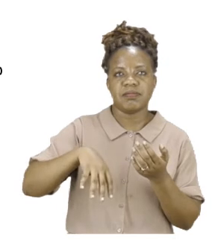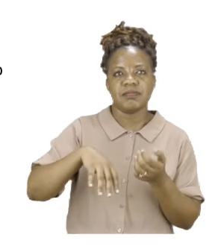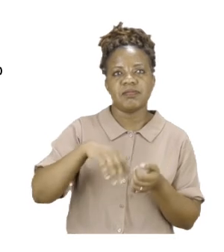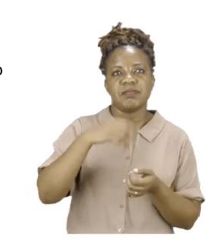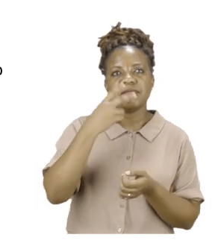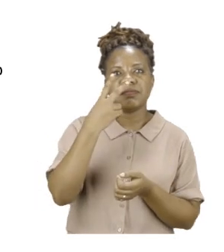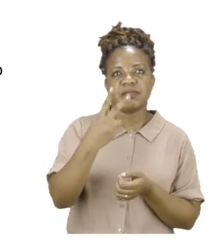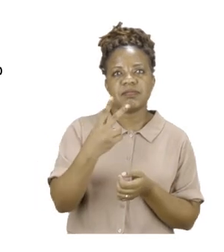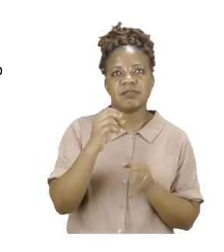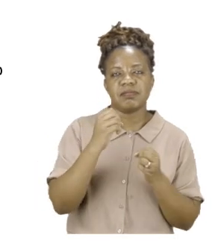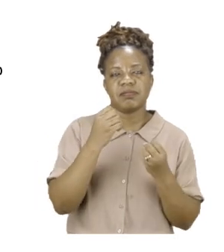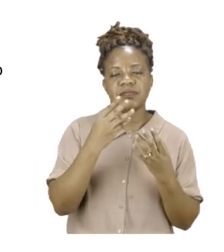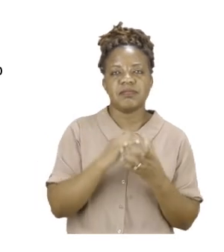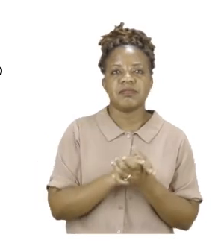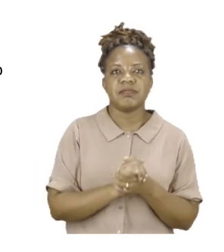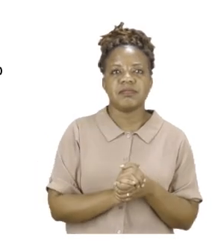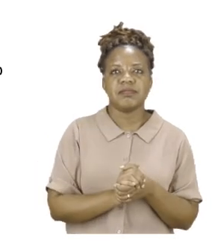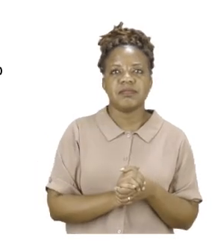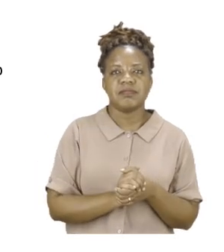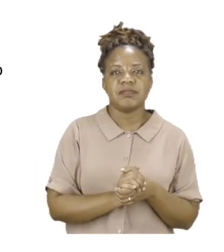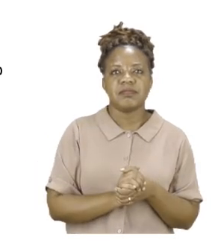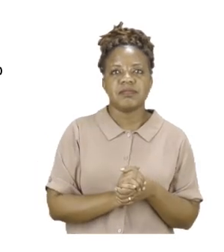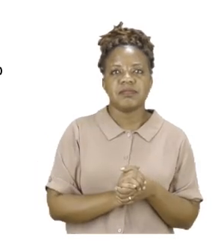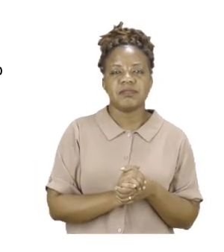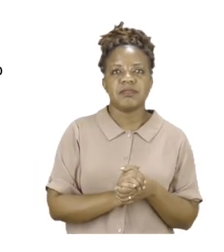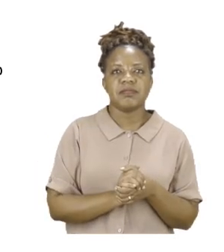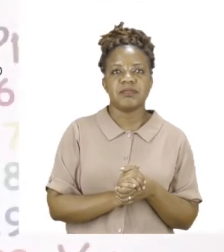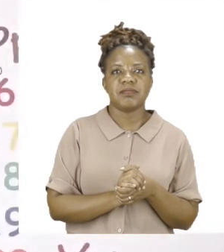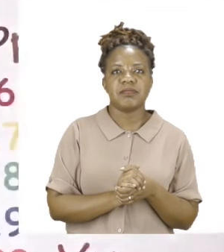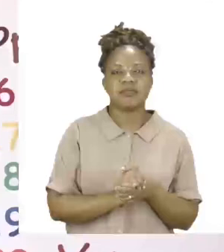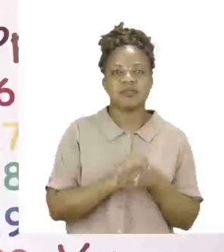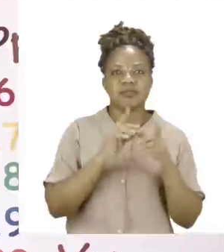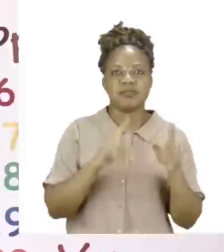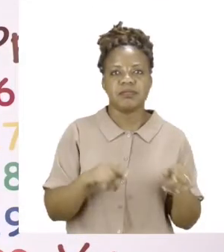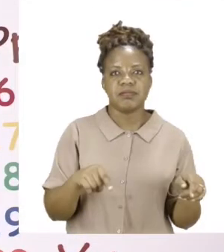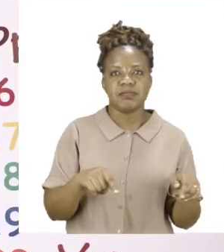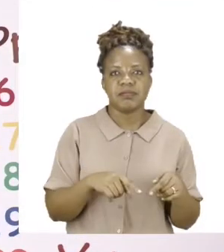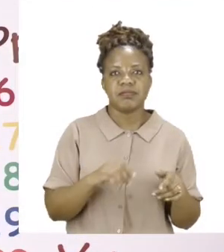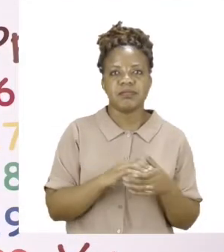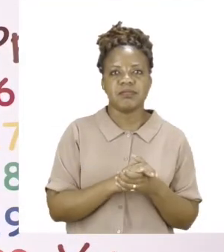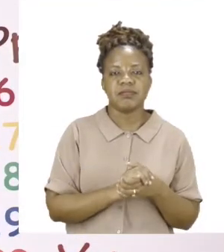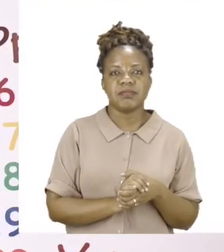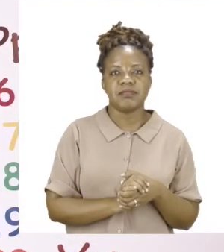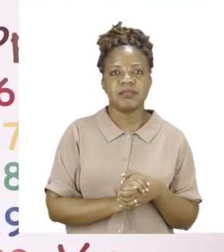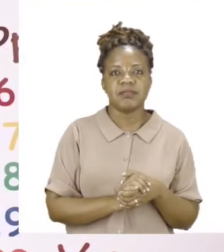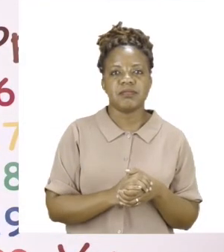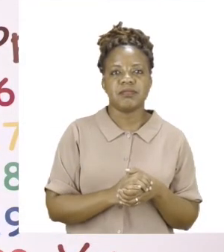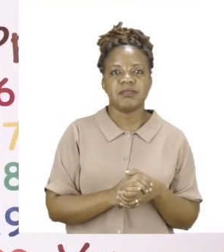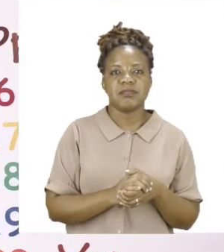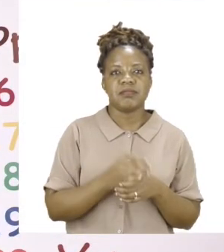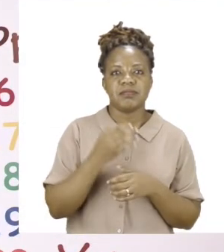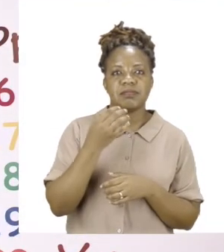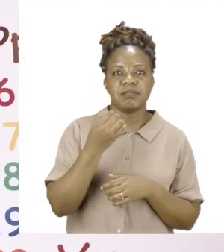see if we are able to do it together. Let's take a look at the board. Now I have my number line just like